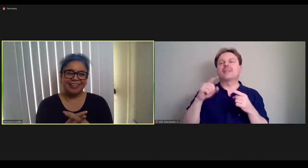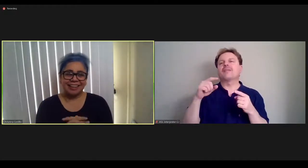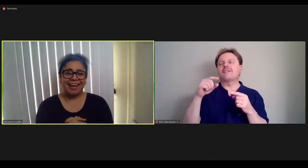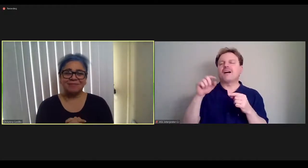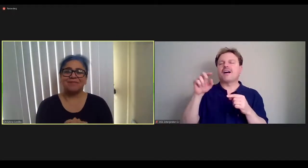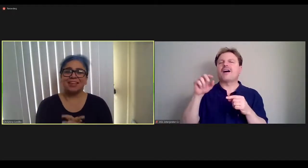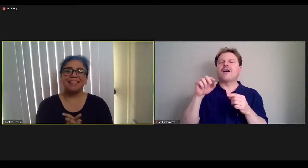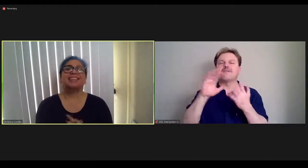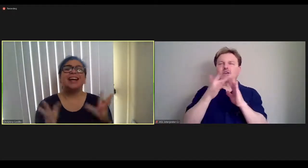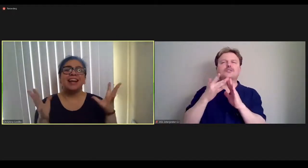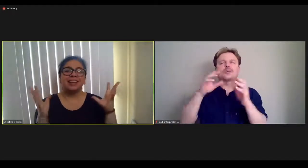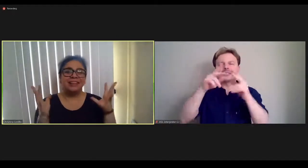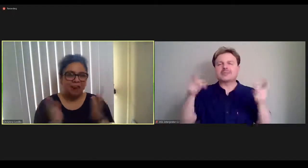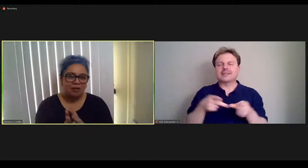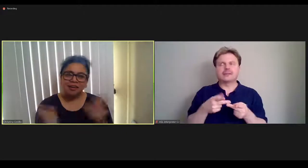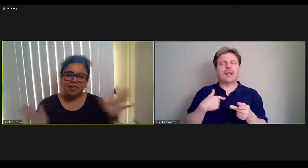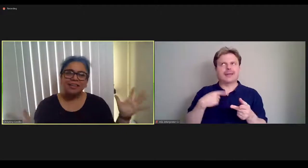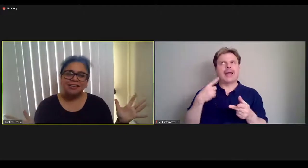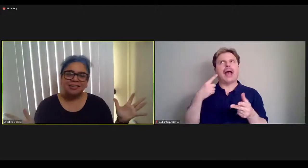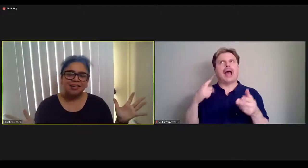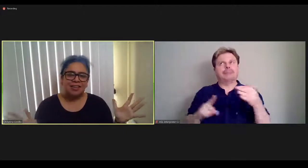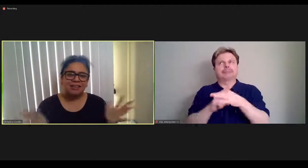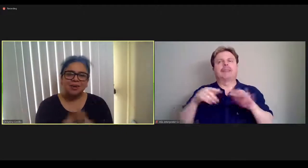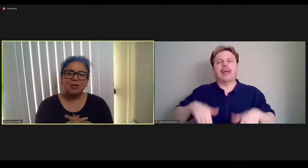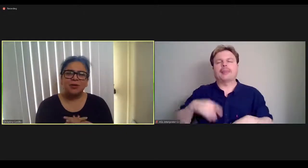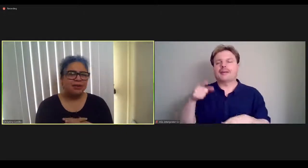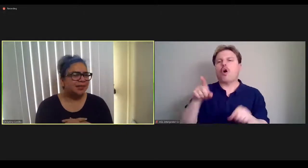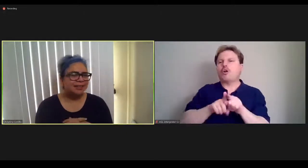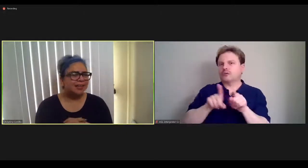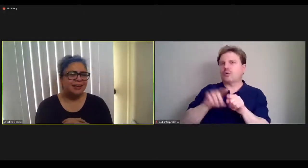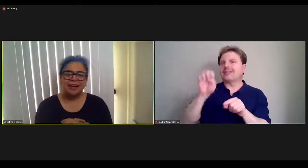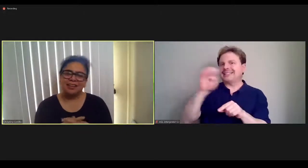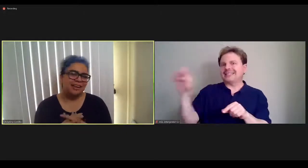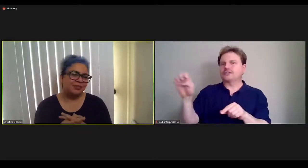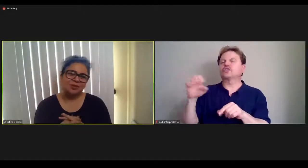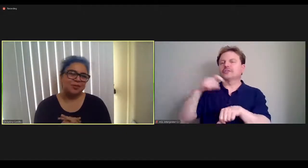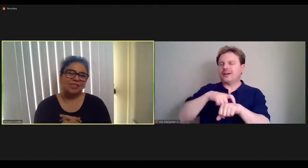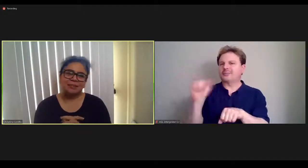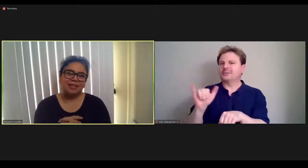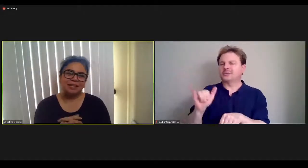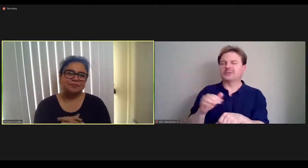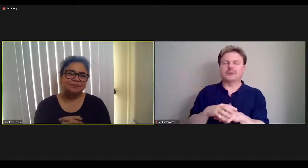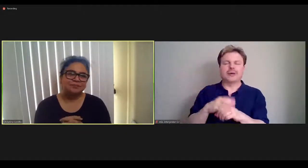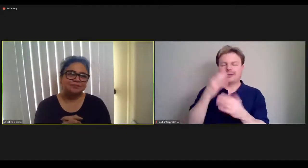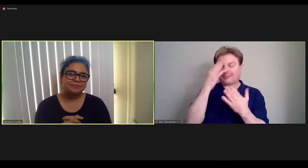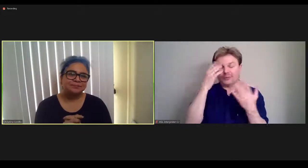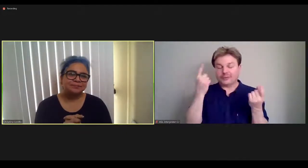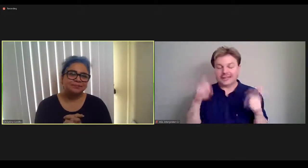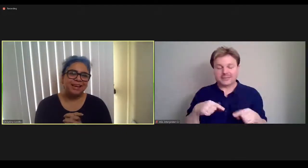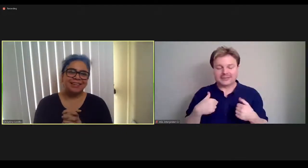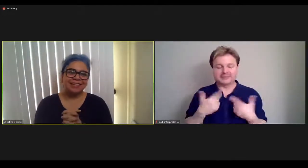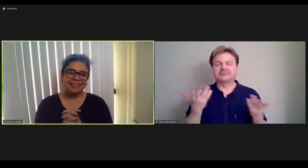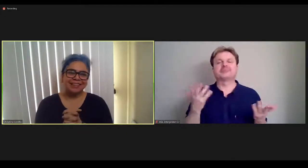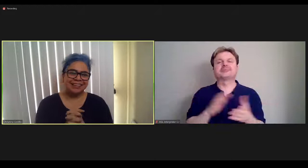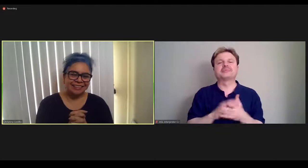there late because they're on EST also, I think. I don't know what's happening.